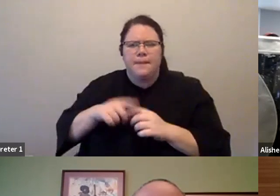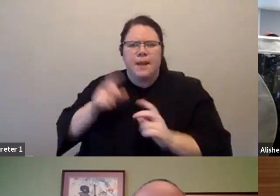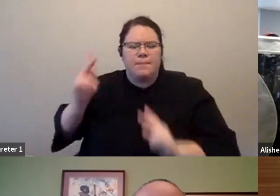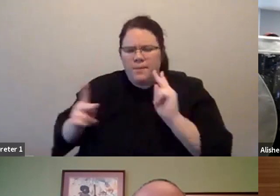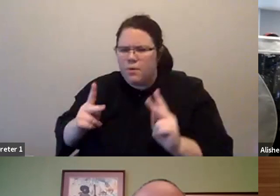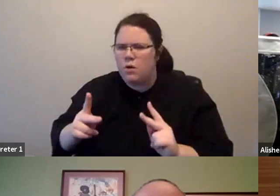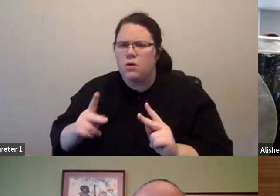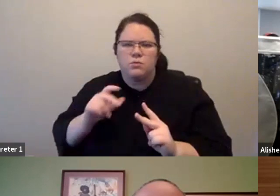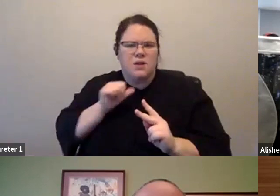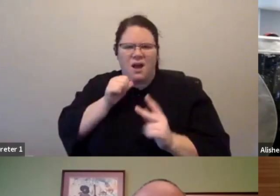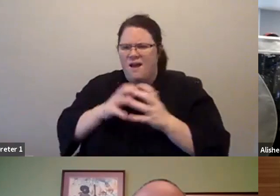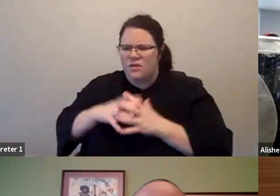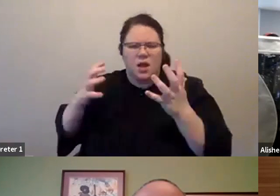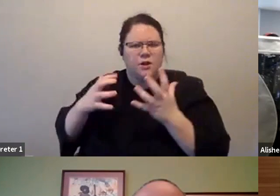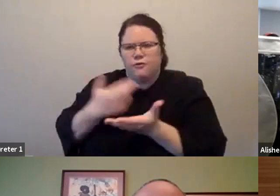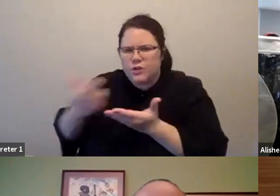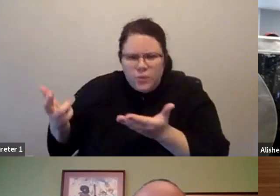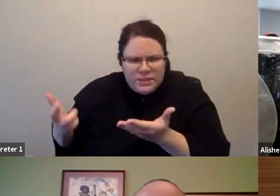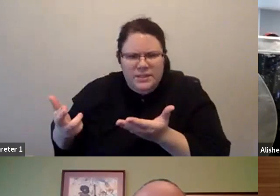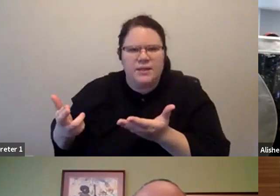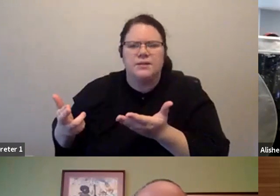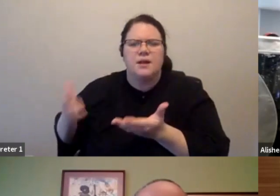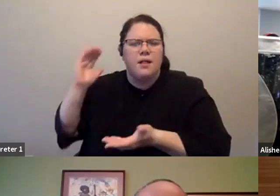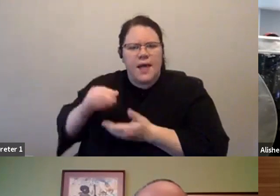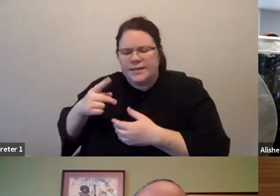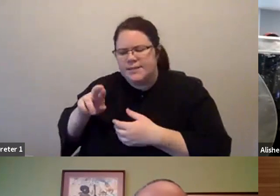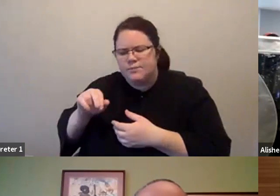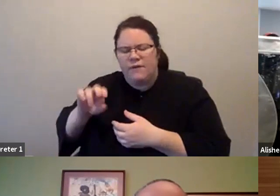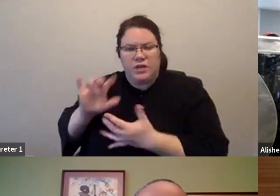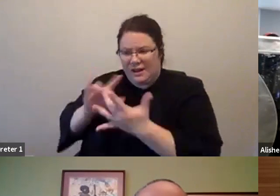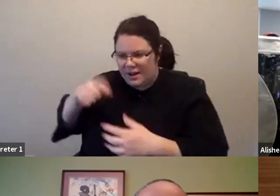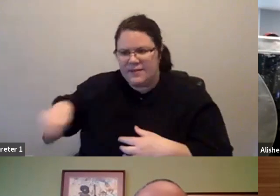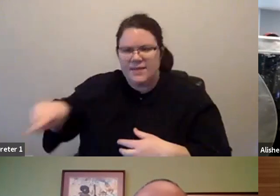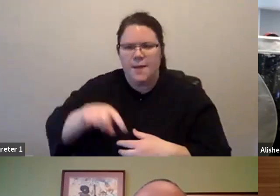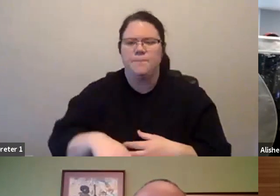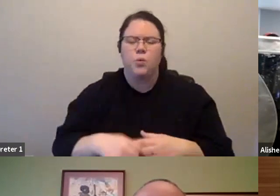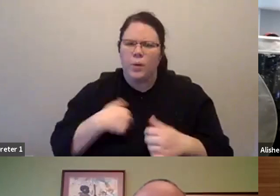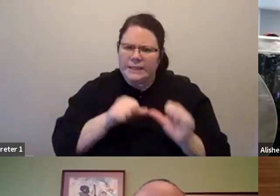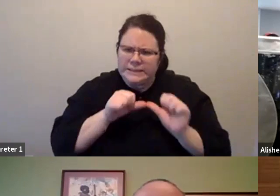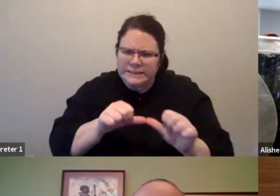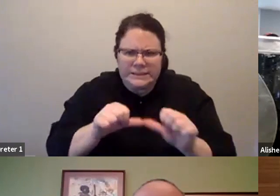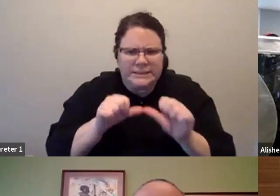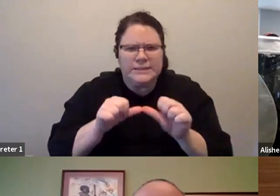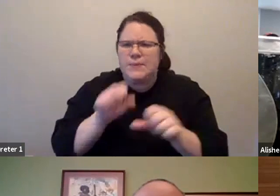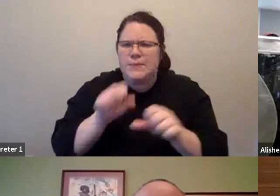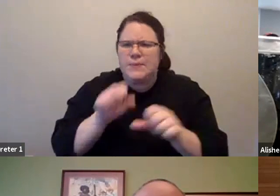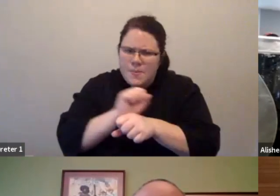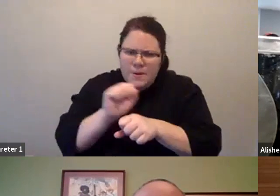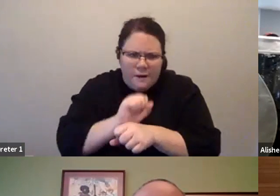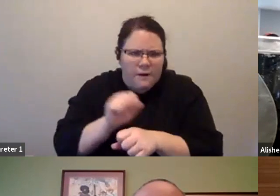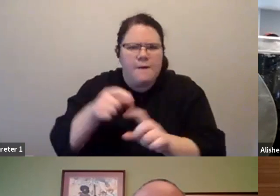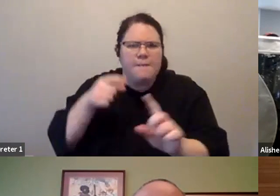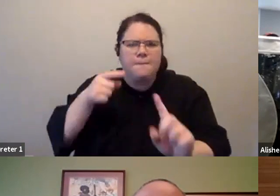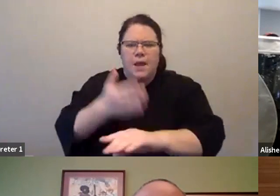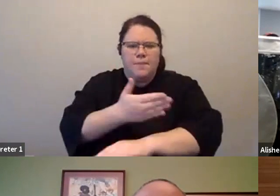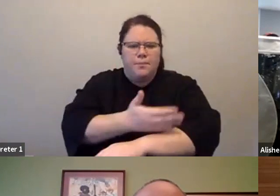and populations that are underprivileged. So we are still aggressively working to continue with some